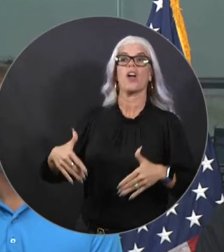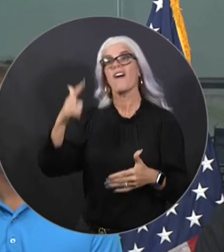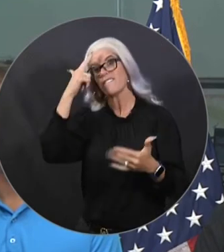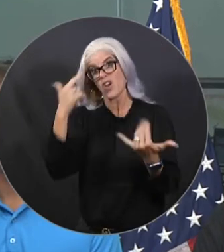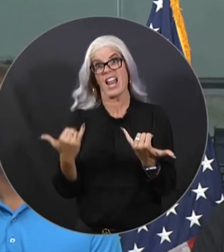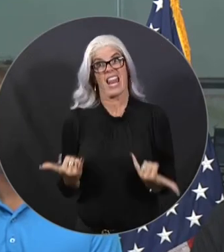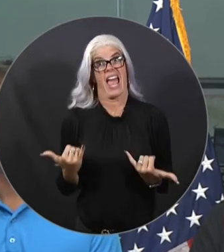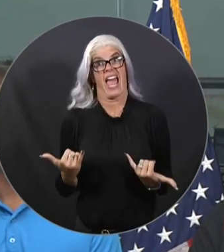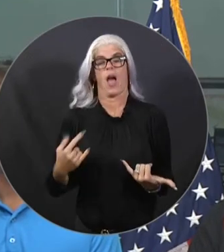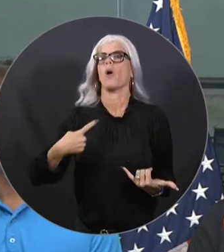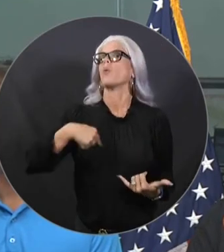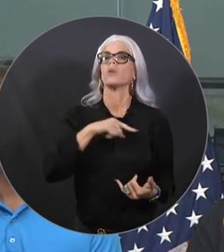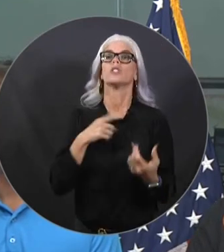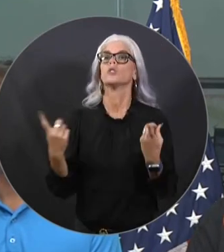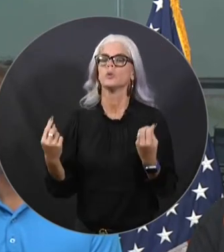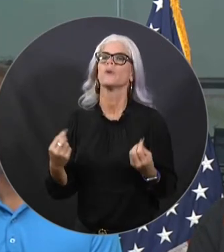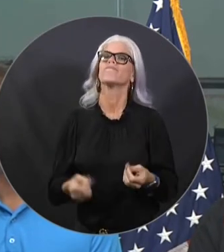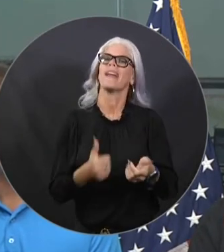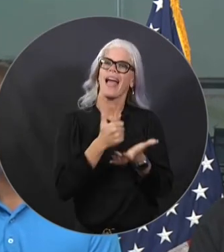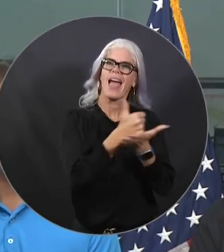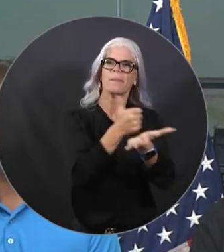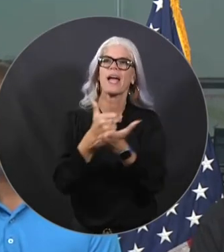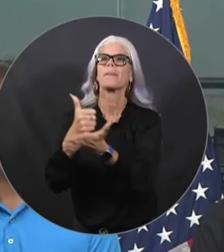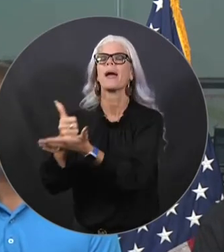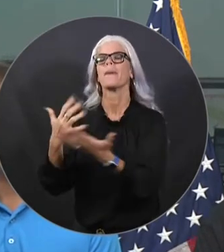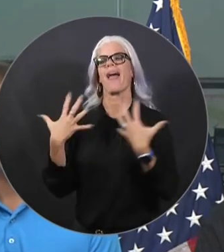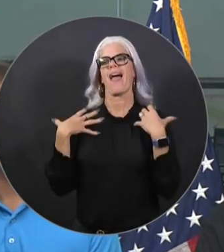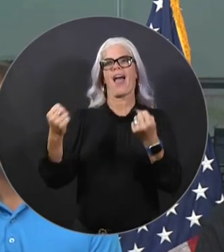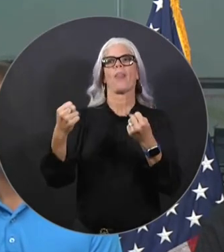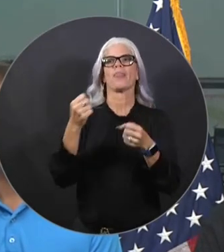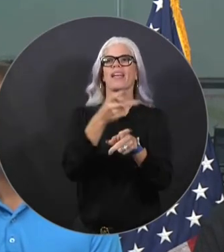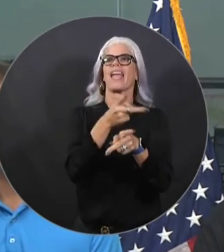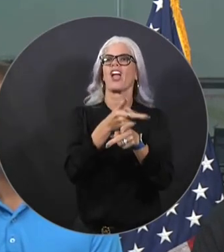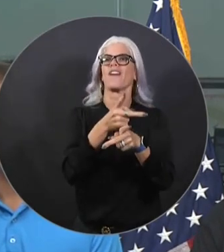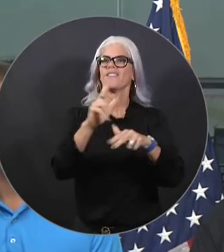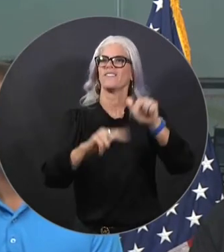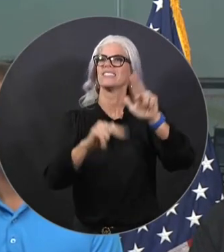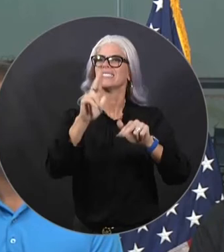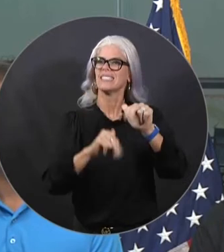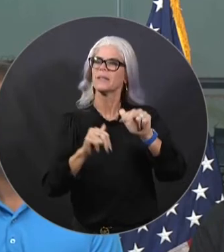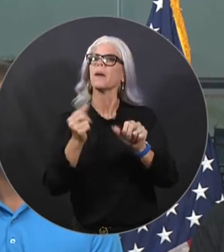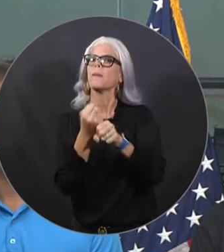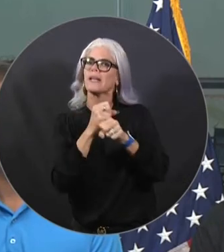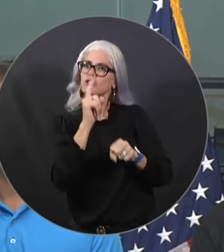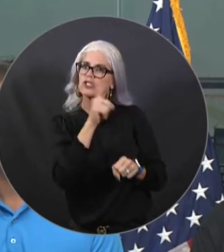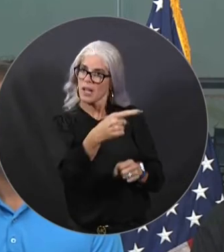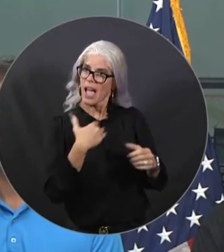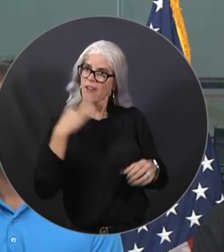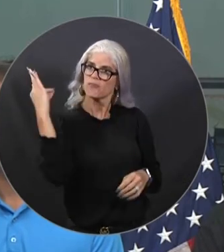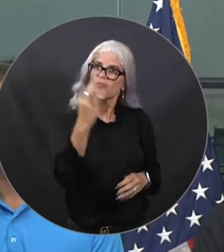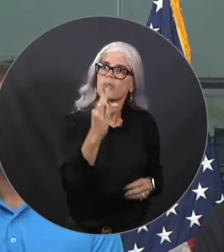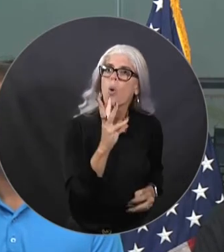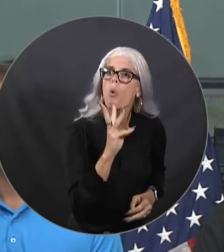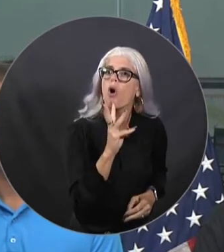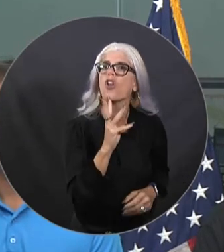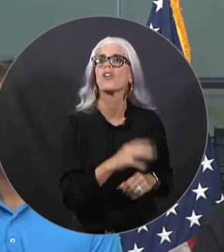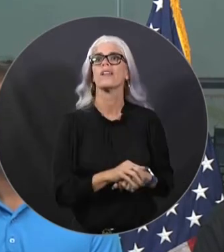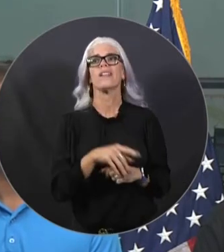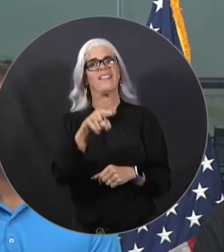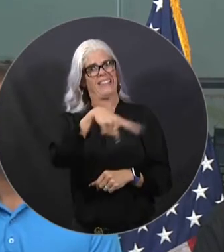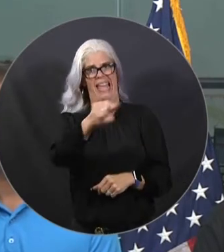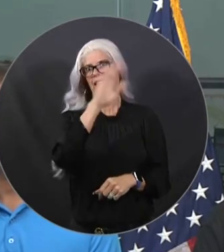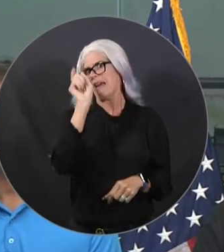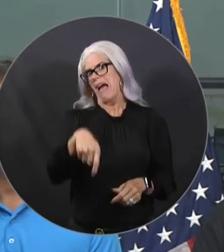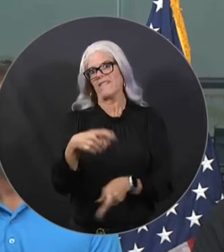healthcare facilities to provide working water because they need that to be able to take care of their patients. So we're shuttling water from Lakeland